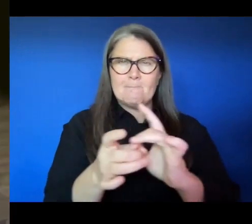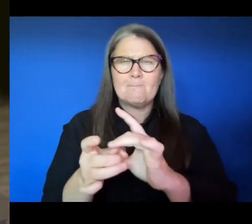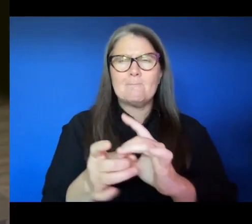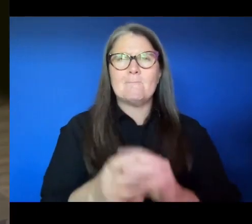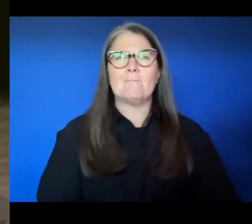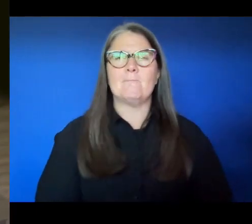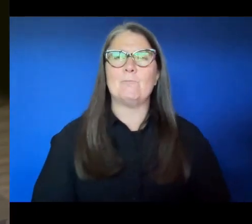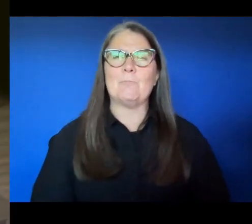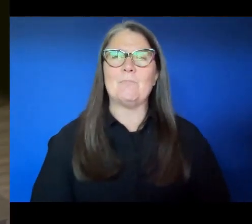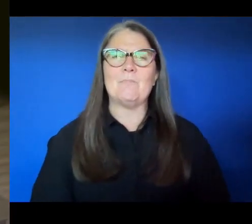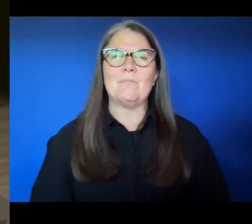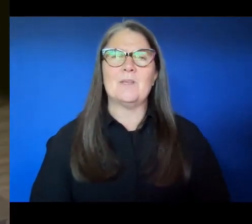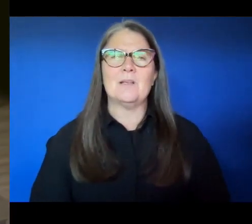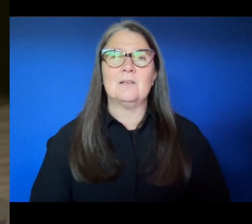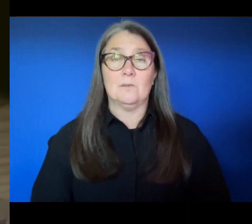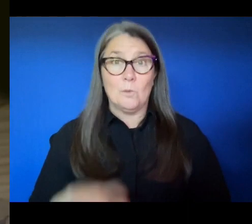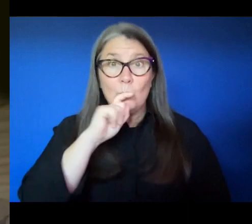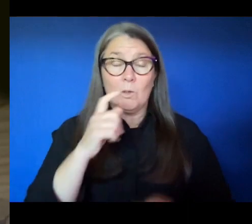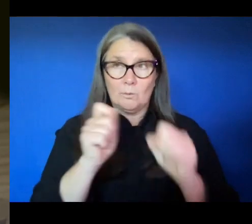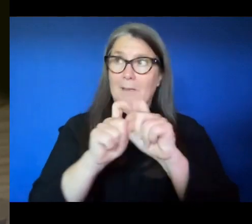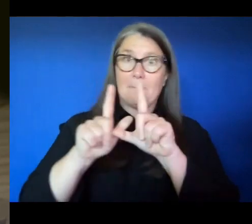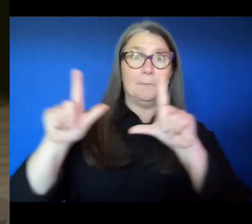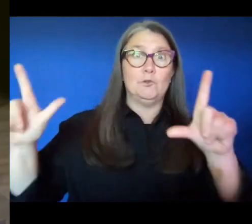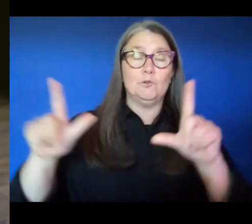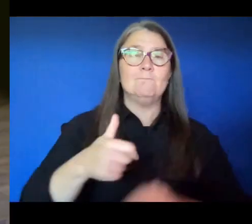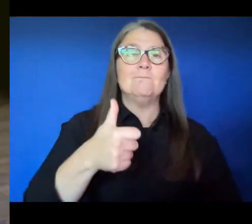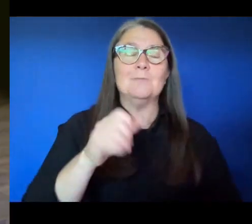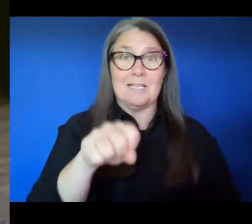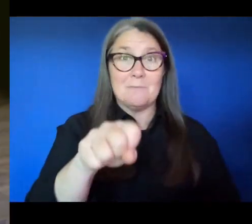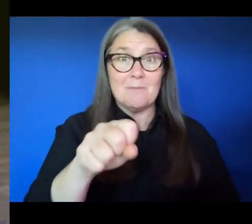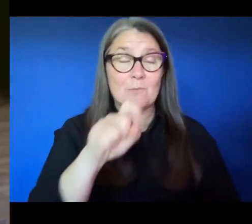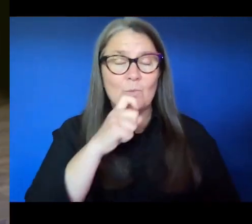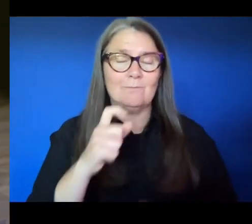Sure. Will we have images coming up? Yes. Yeah. Yes. Great.